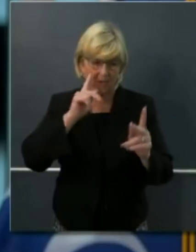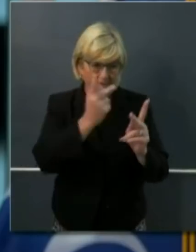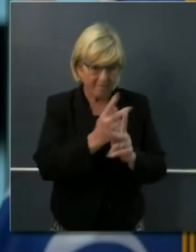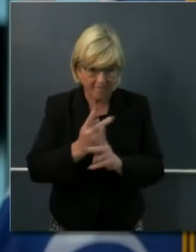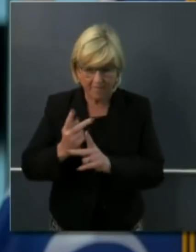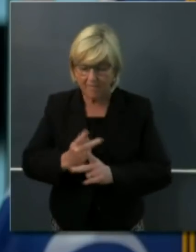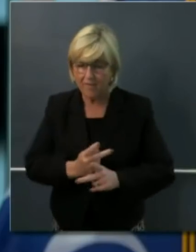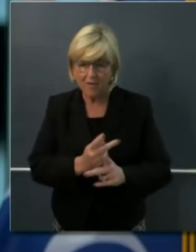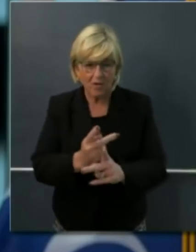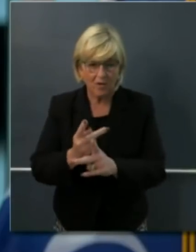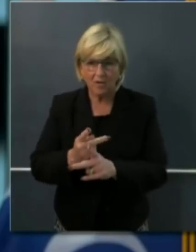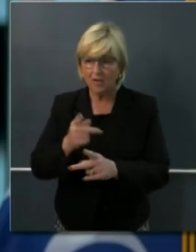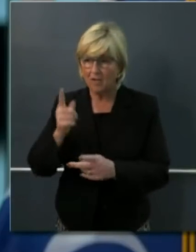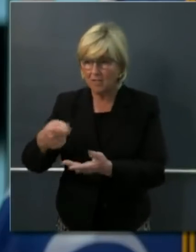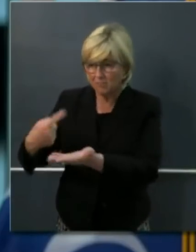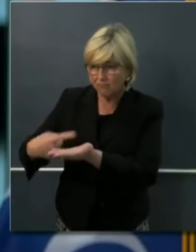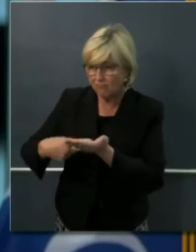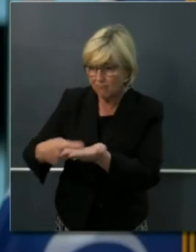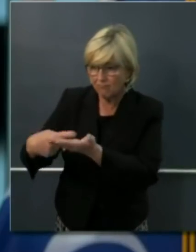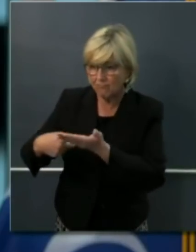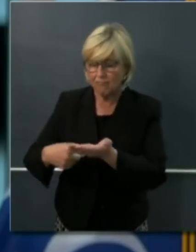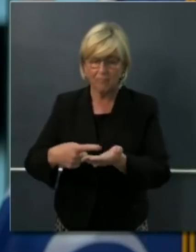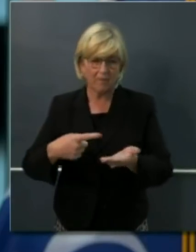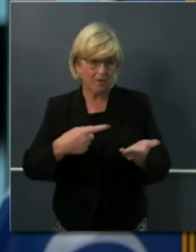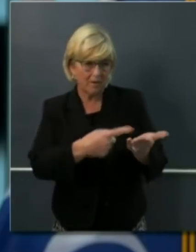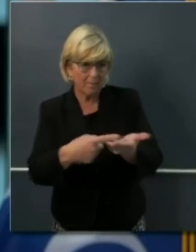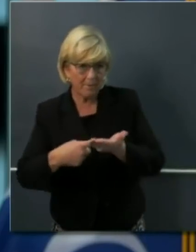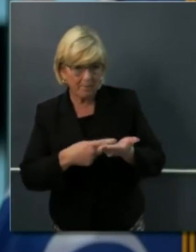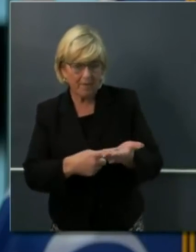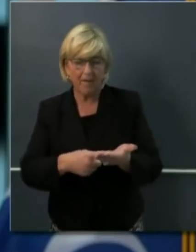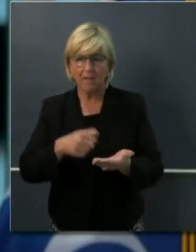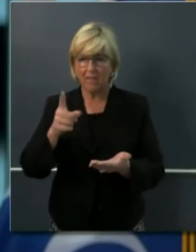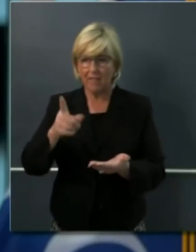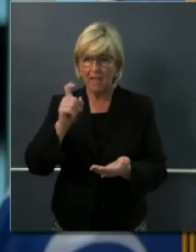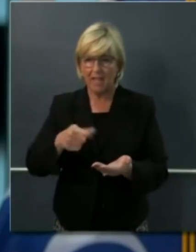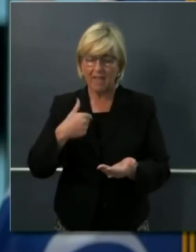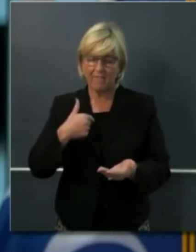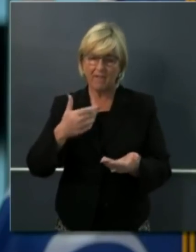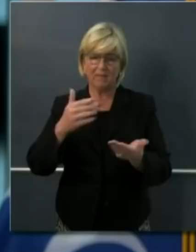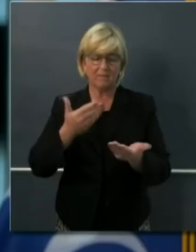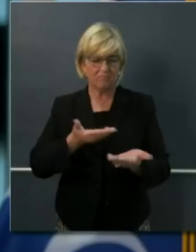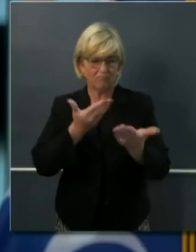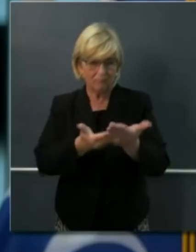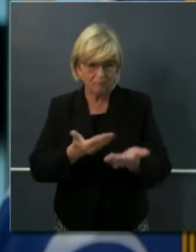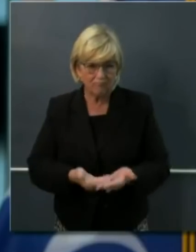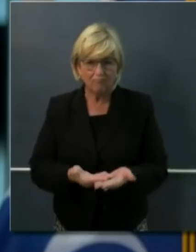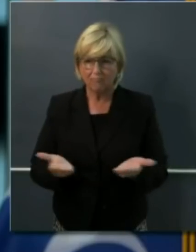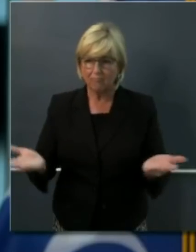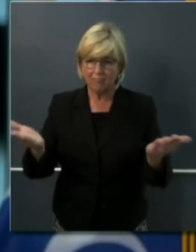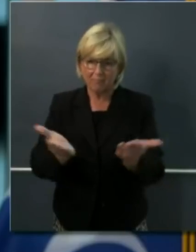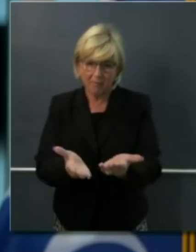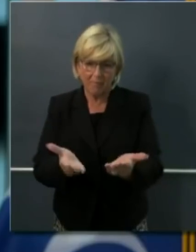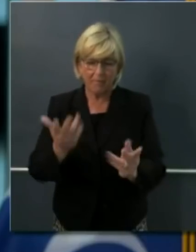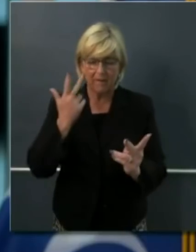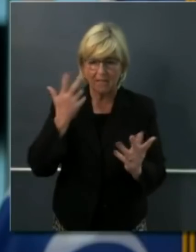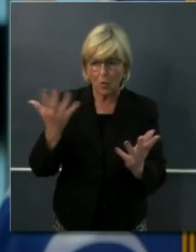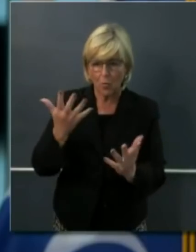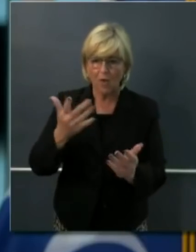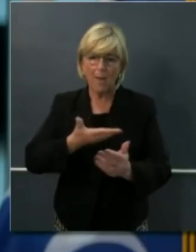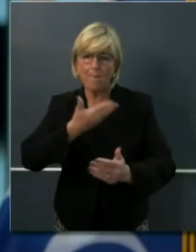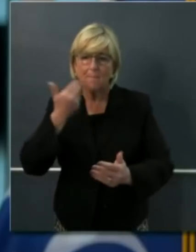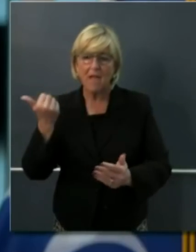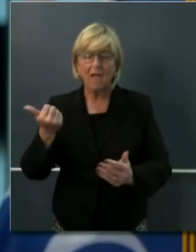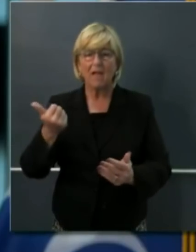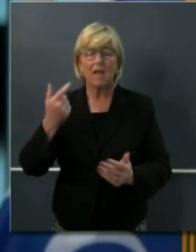by ideology, but by argument, by evidence, and by the curation of best practices, not just